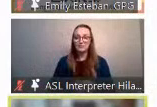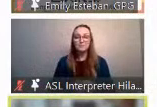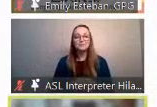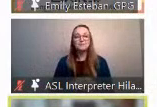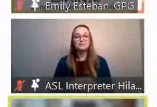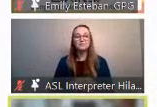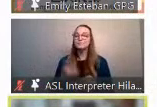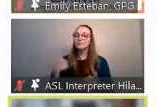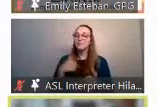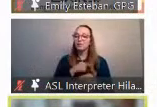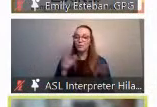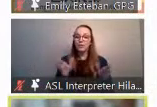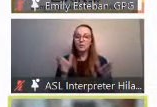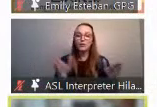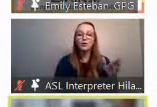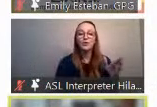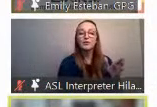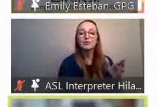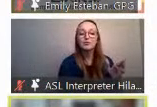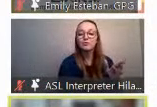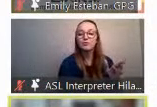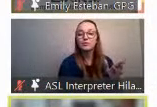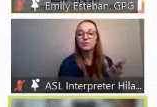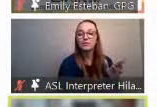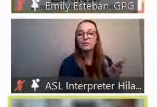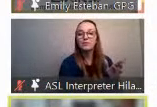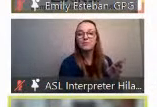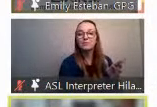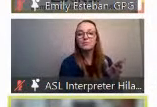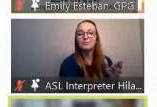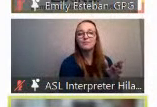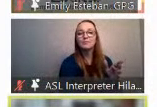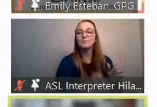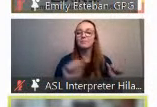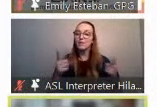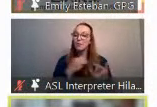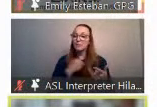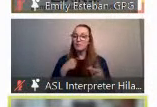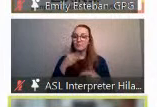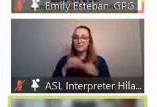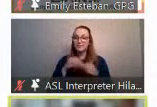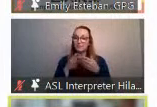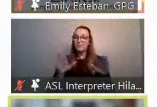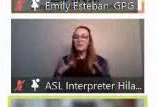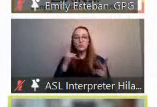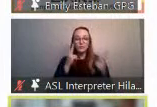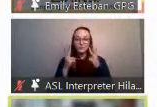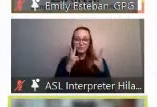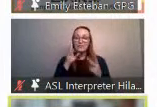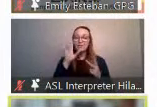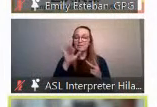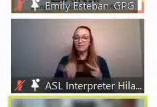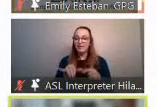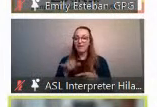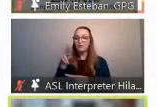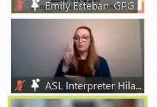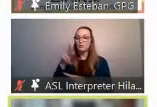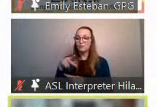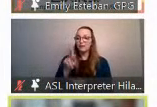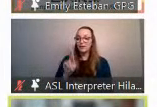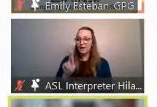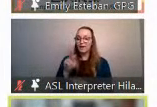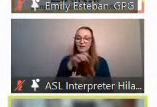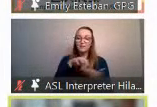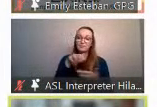We encourage all workgroup members and members of the public to visit the UPK Mixed Delivery Quality and